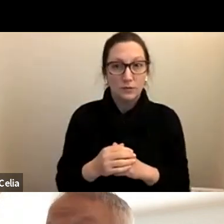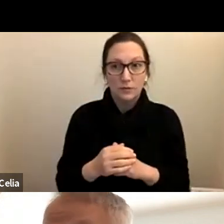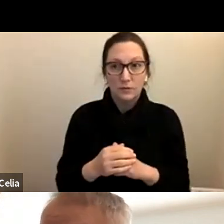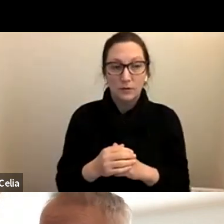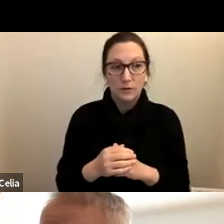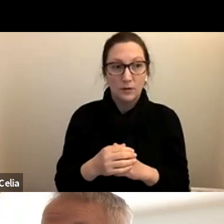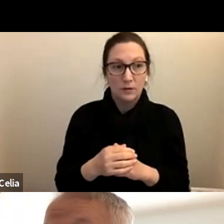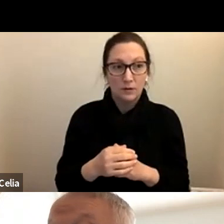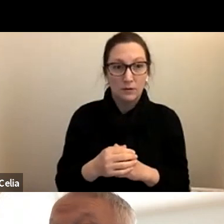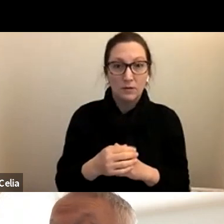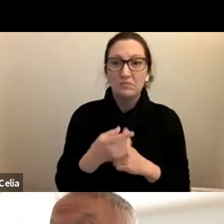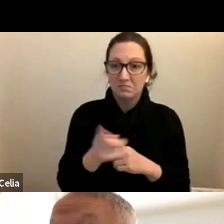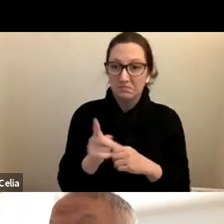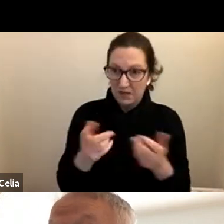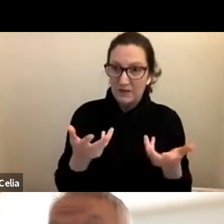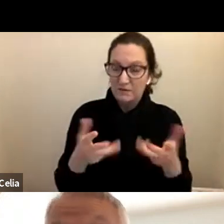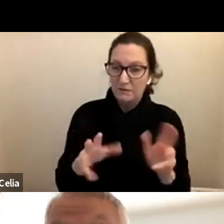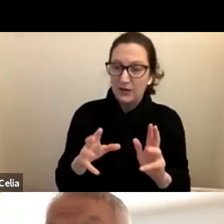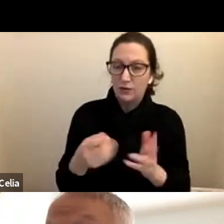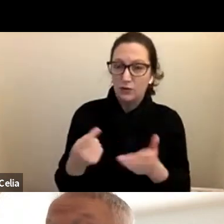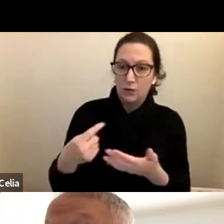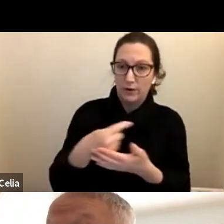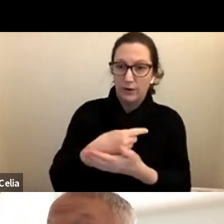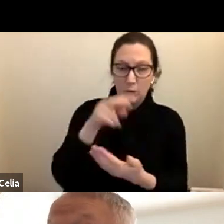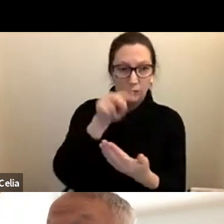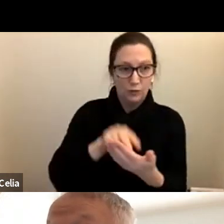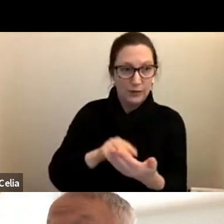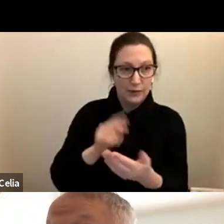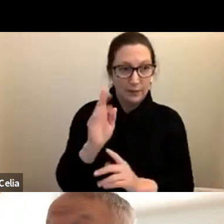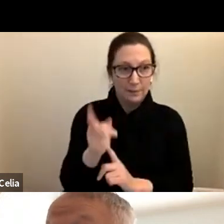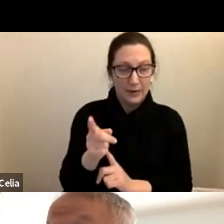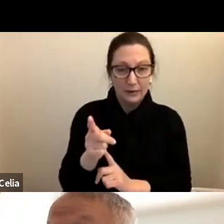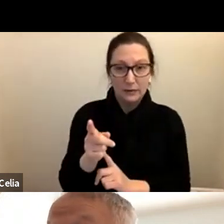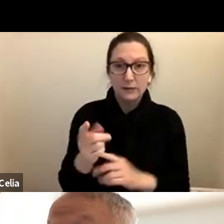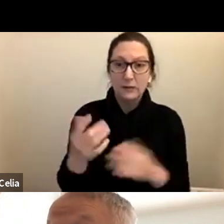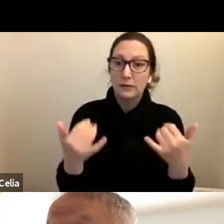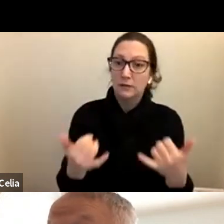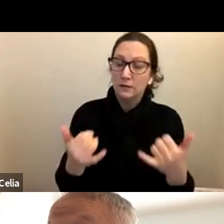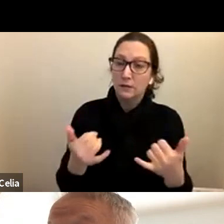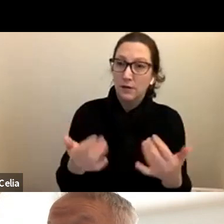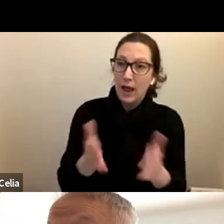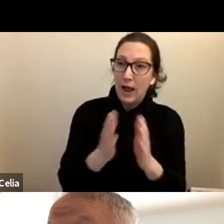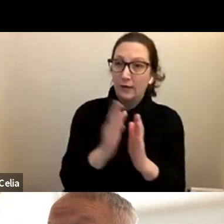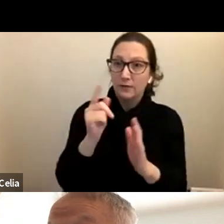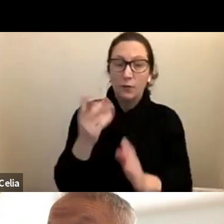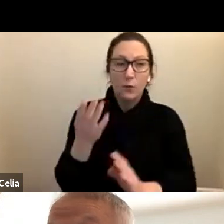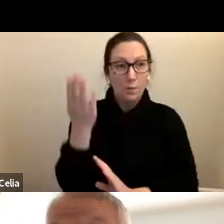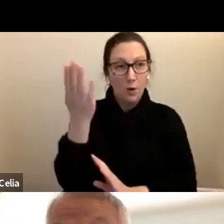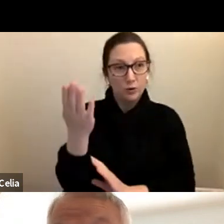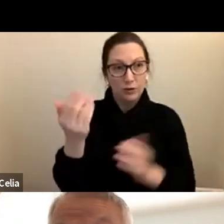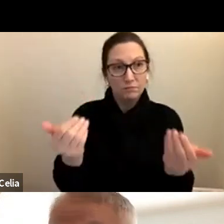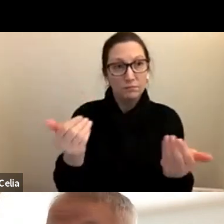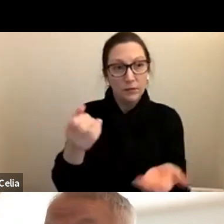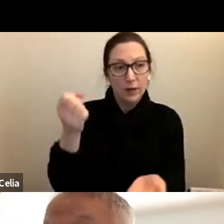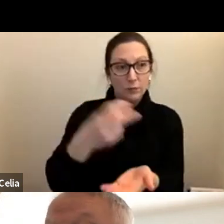I believe everyone has had an opportunity to review those. At this time, I would like to entertain a motion to approve the minutes